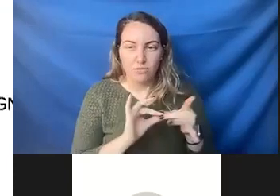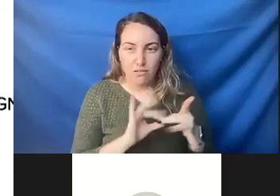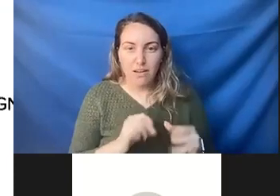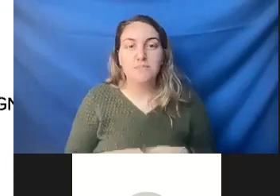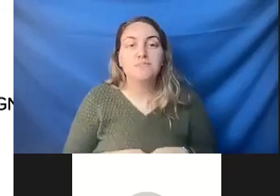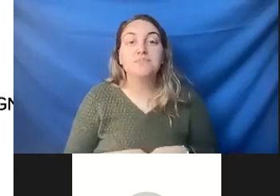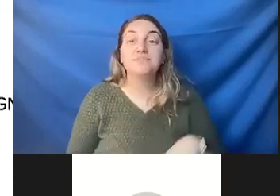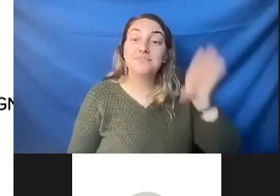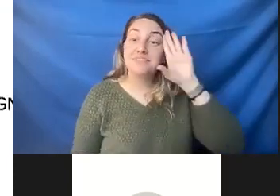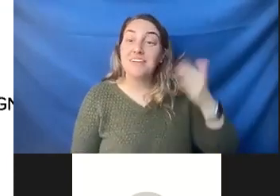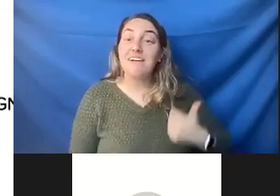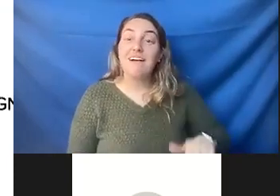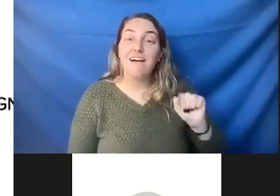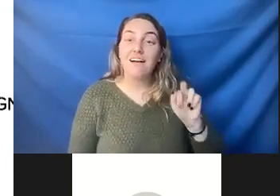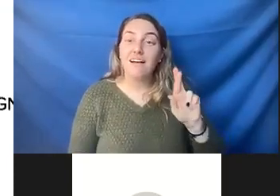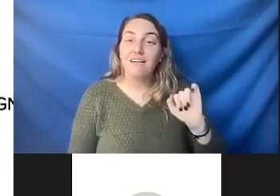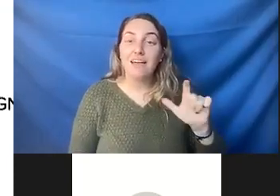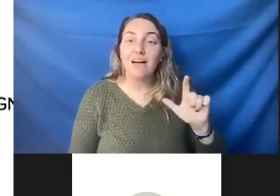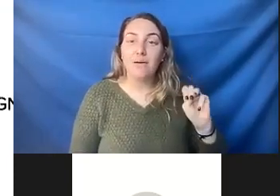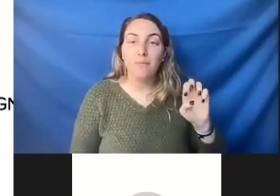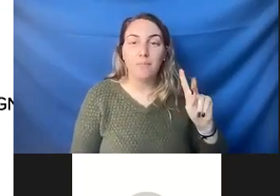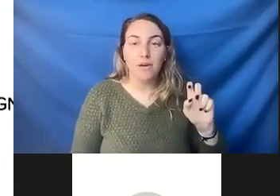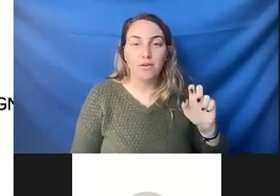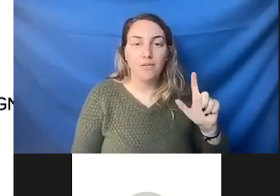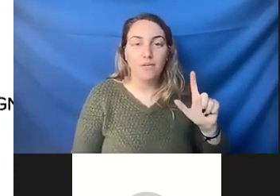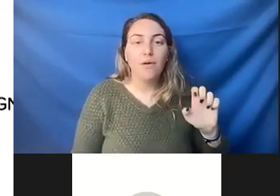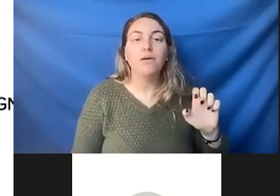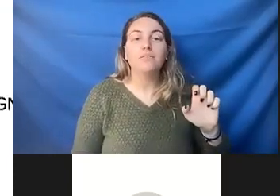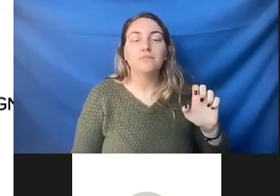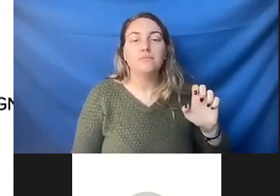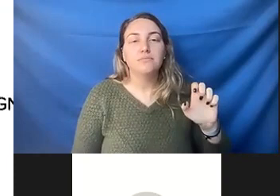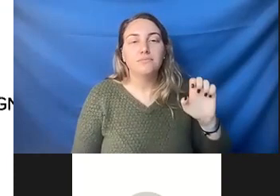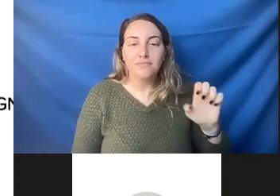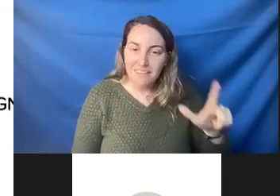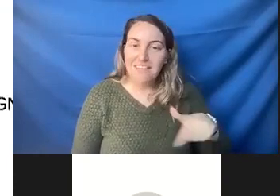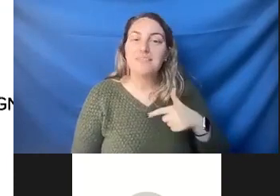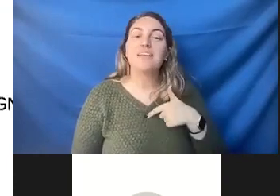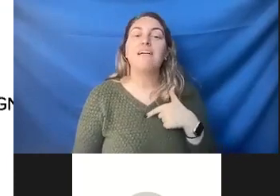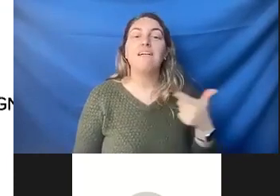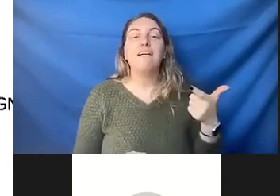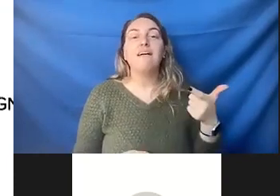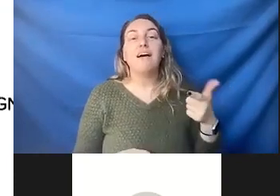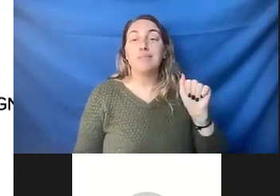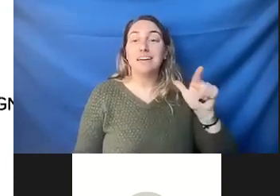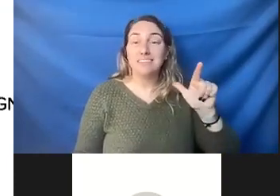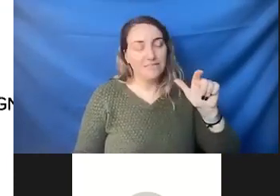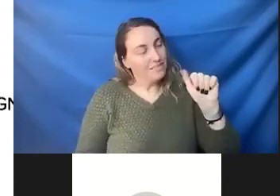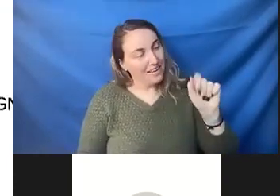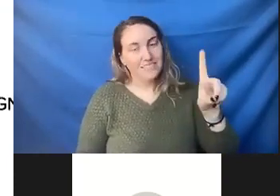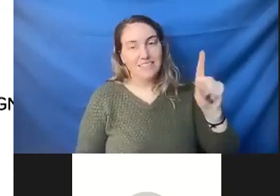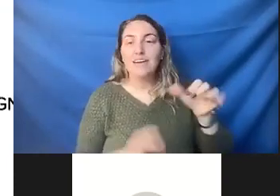So hello, my name is Ariel Merkel, and I serve, as Allie said, as Americans with Disabilities Act Coordinator for the Board of Elections in the City of New